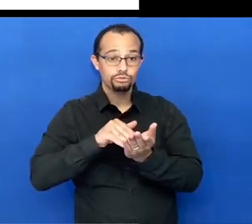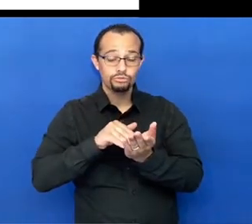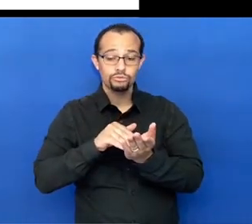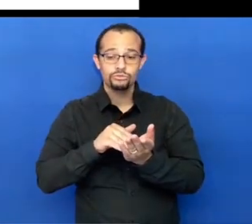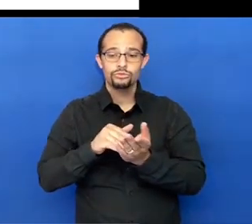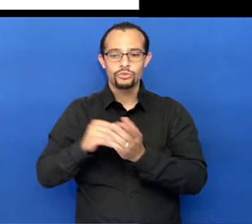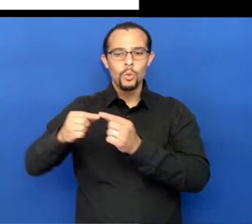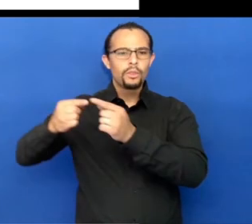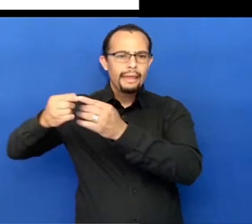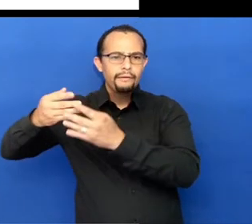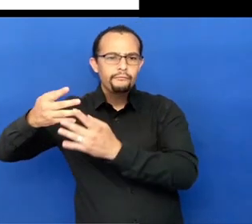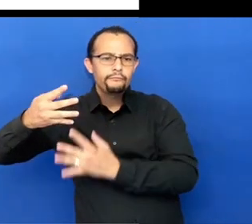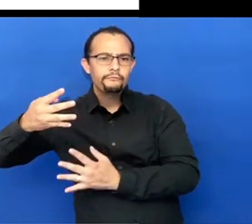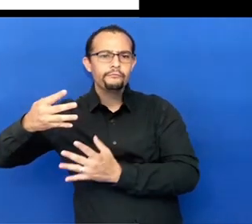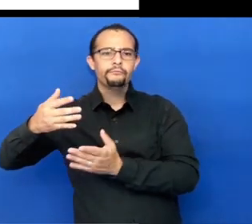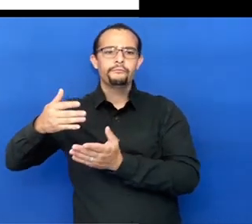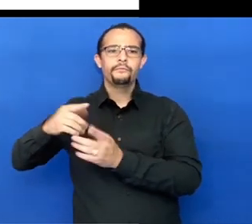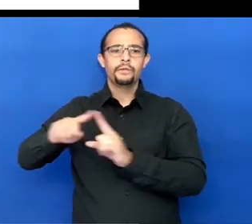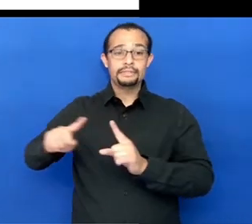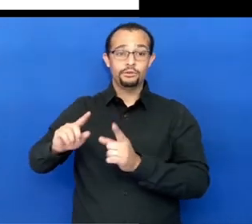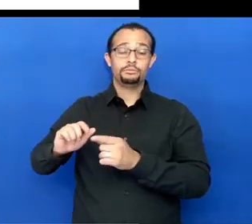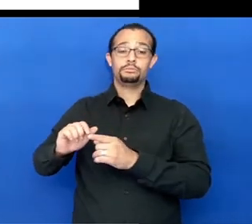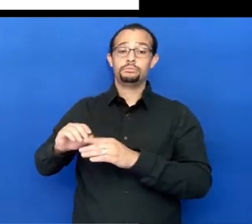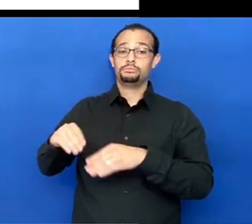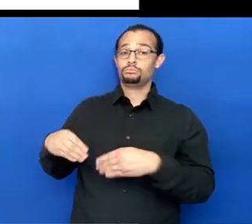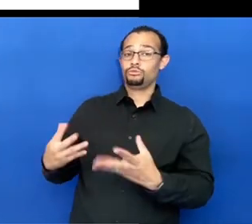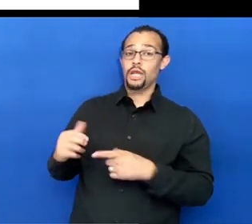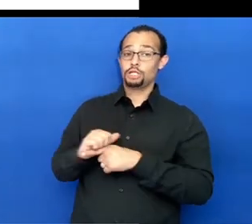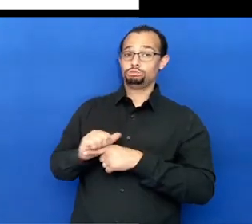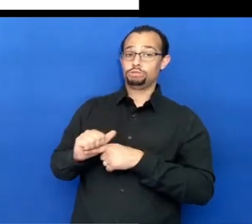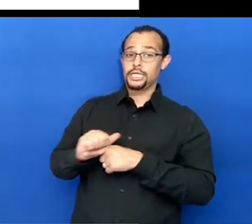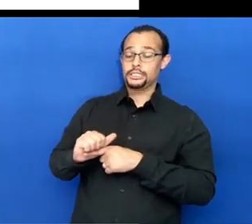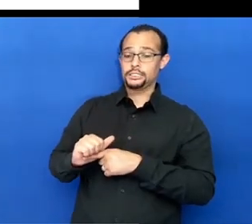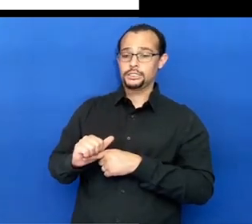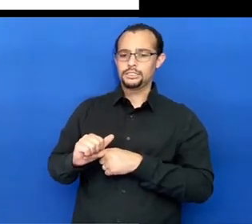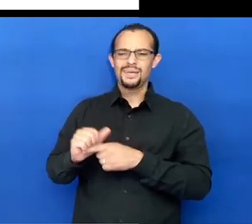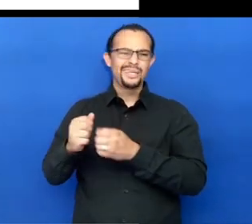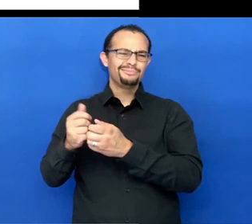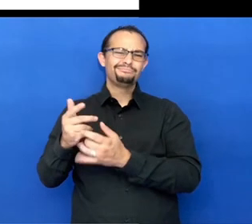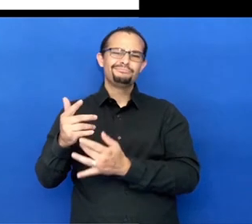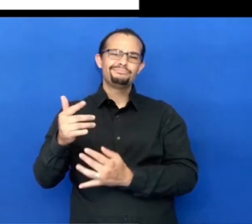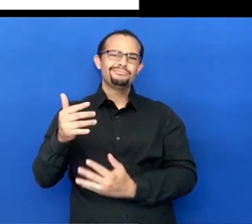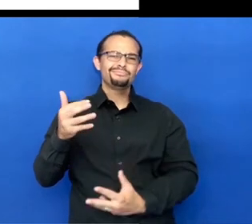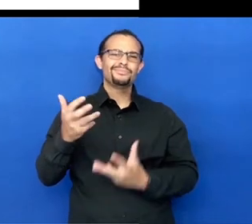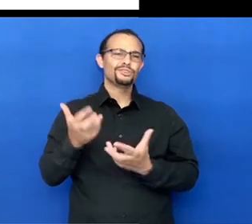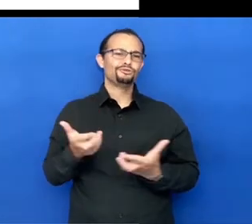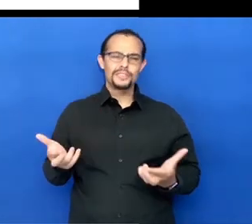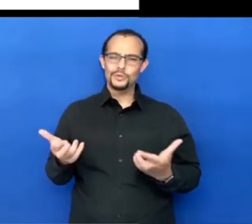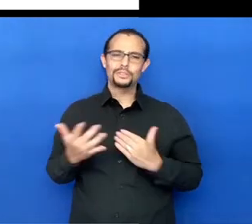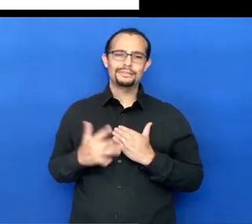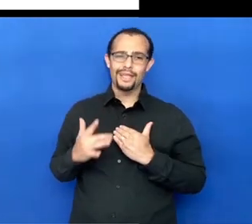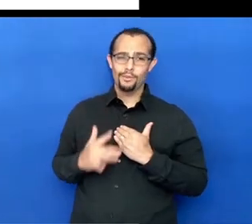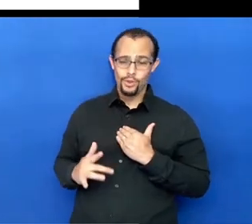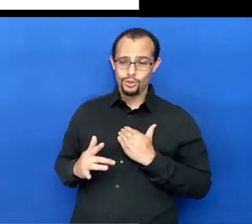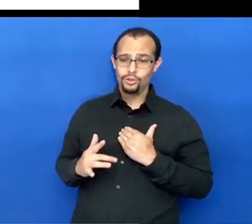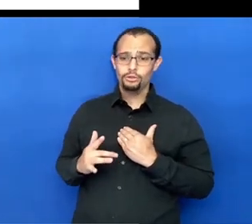comfortable with going out. There are different provider trainings that we mentioned earlier, but